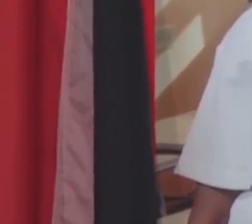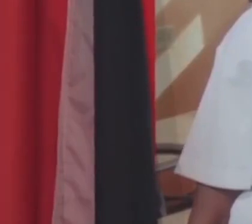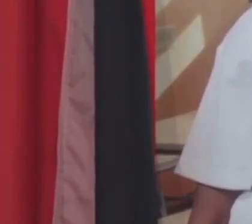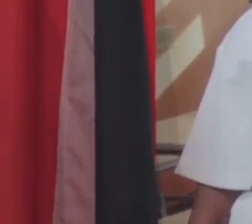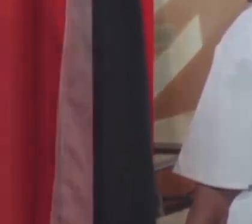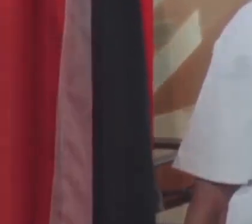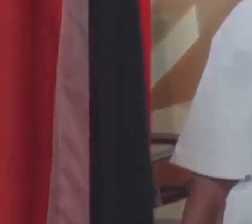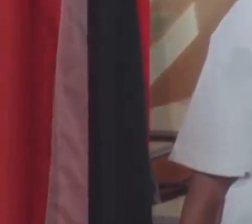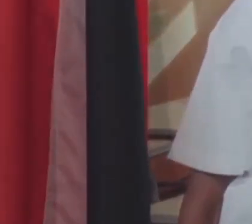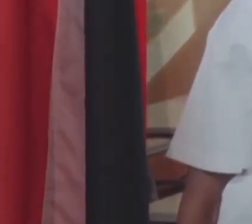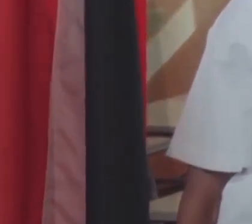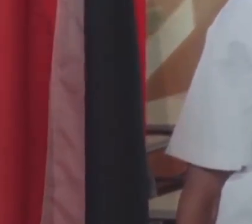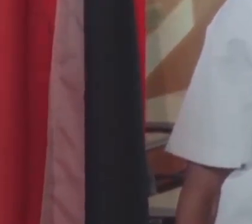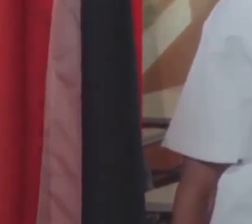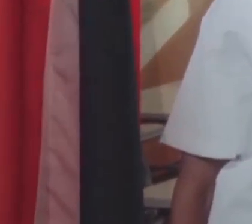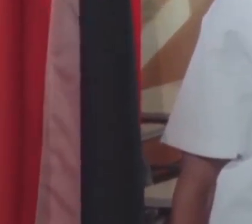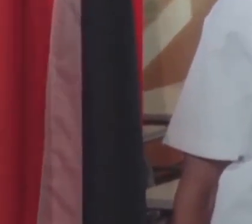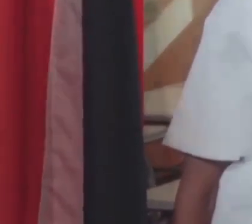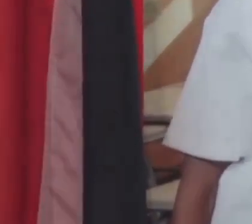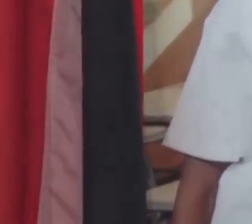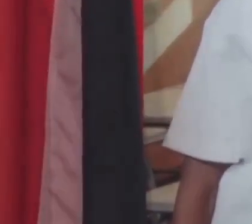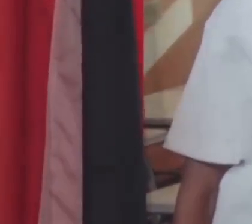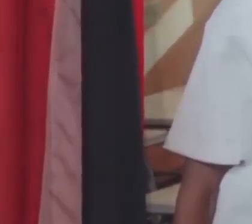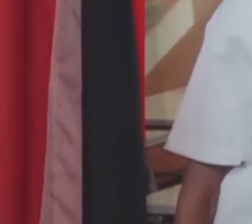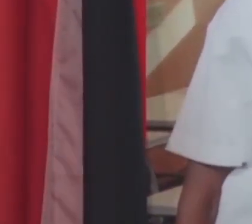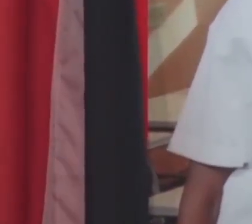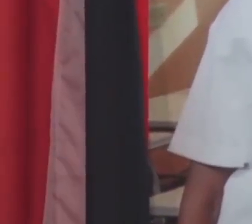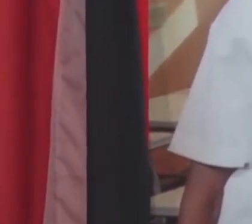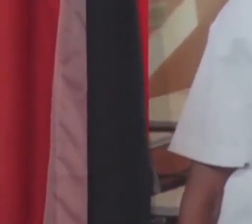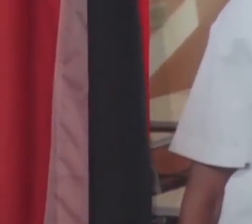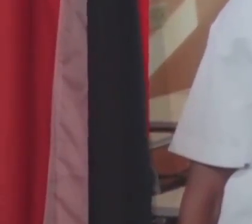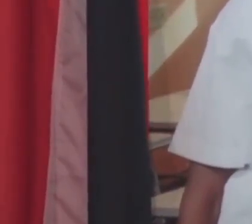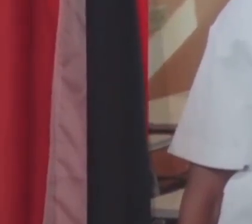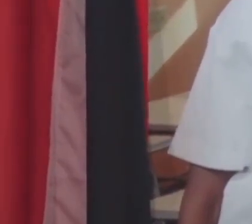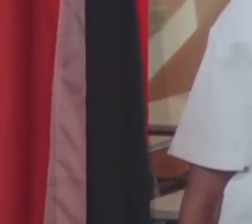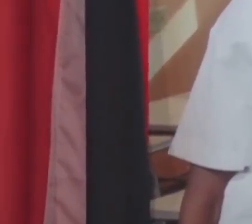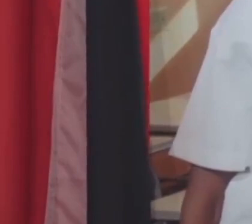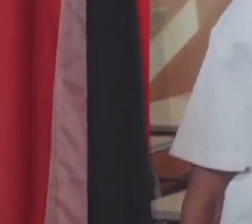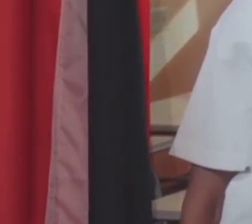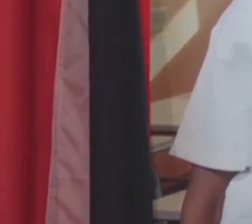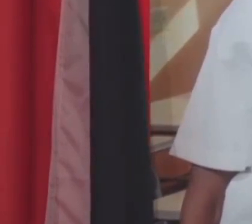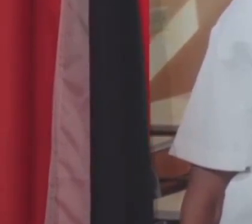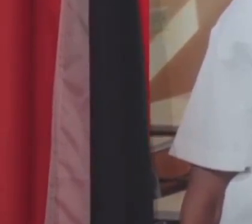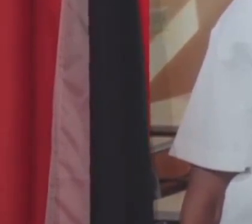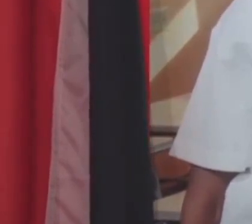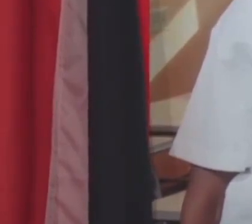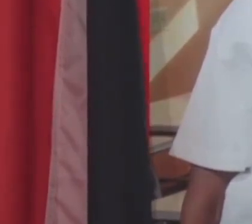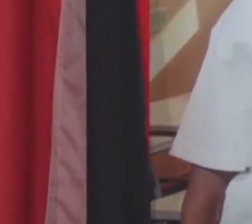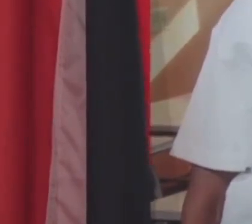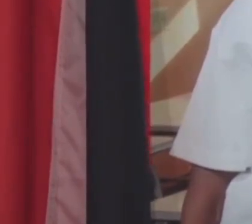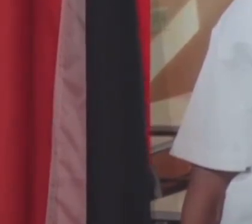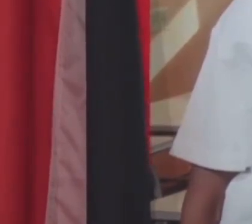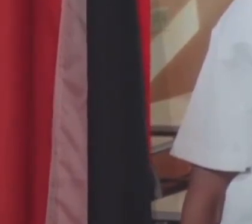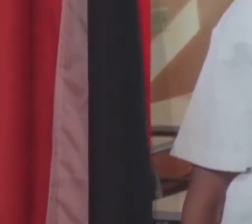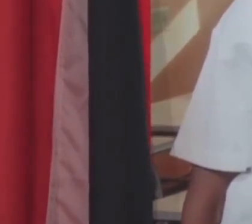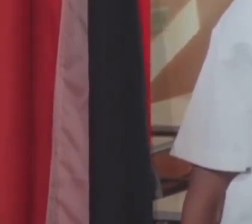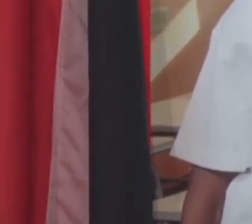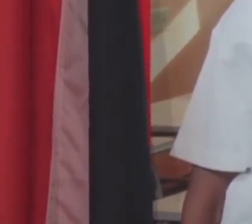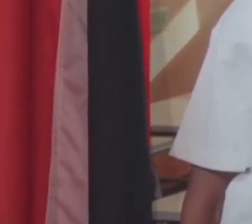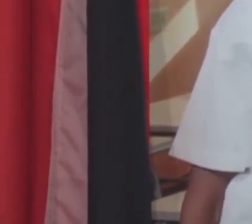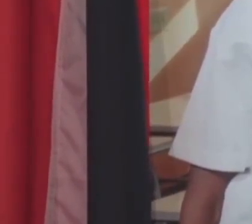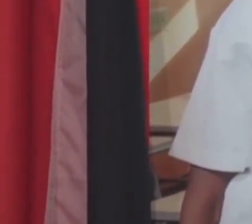very pleased to welcome our colleague, Minister Alison West, as we take part in the digitization of